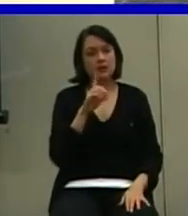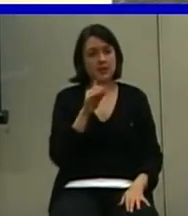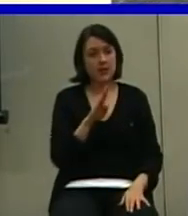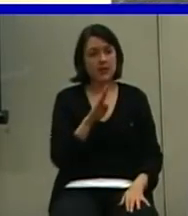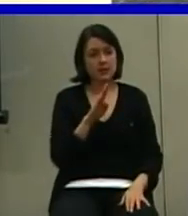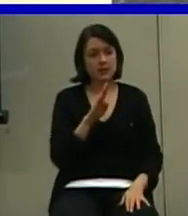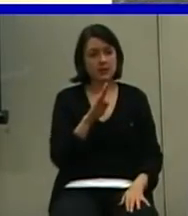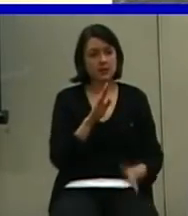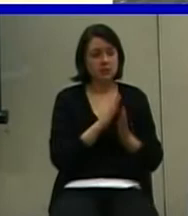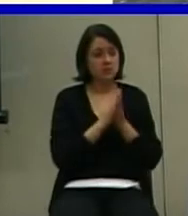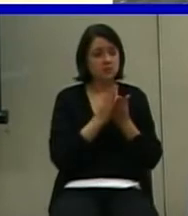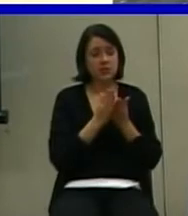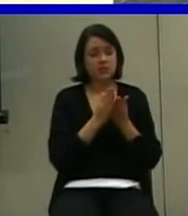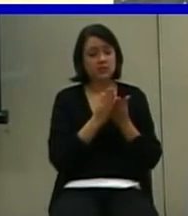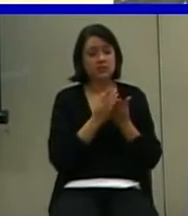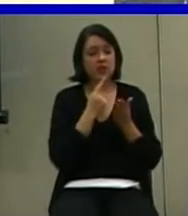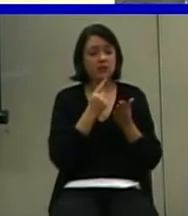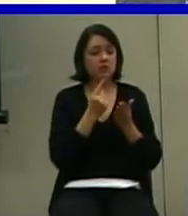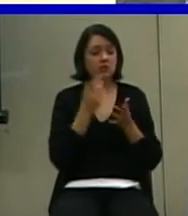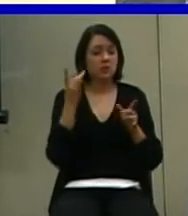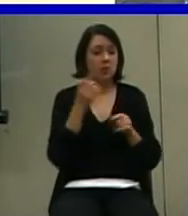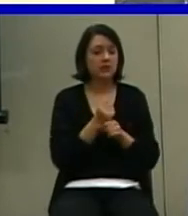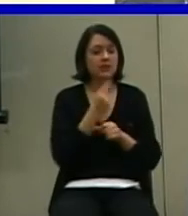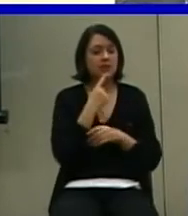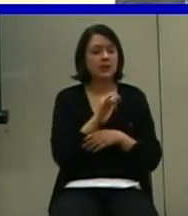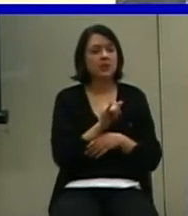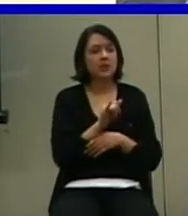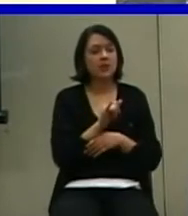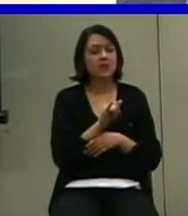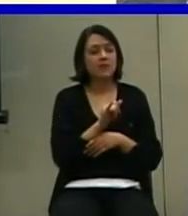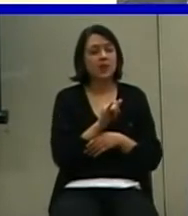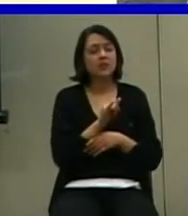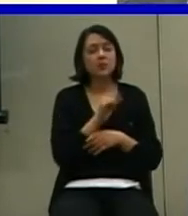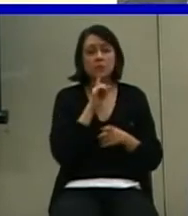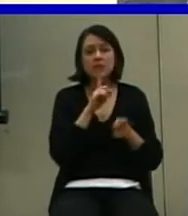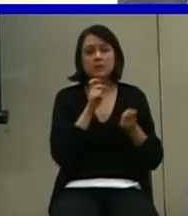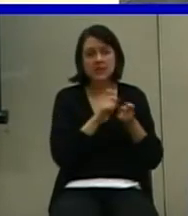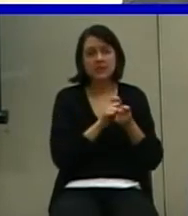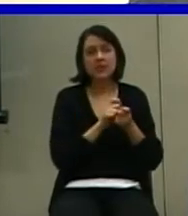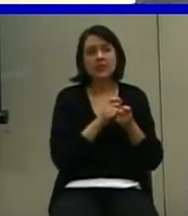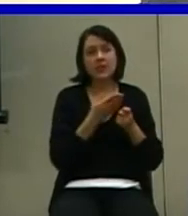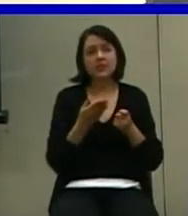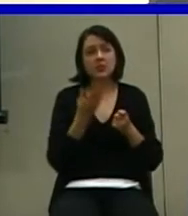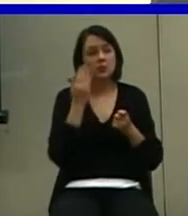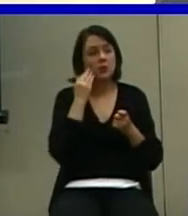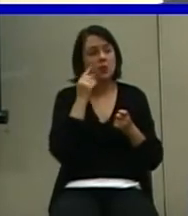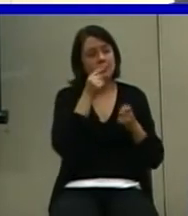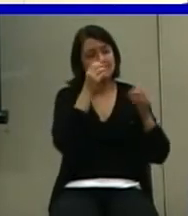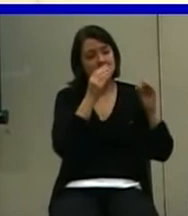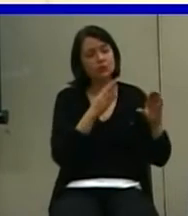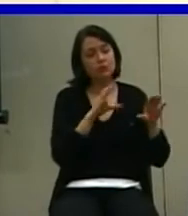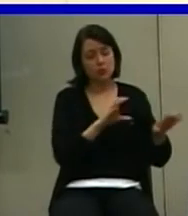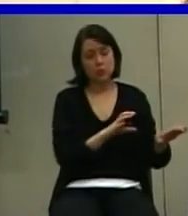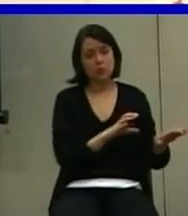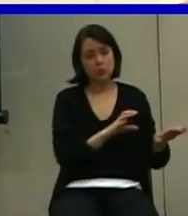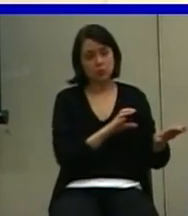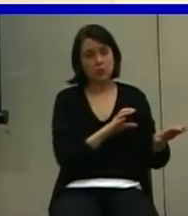database literature summarized says is there are some very specific things that we know these teachers